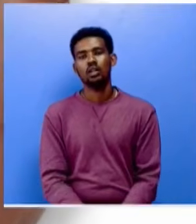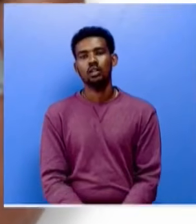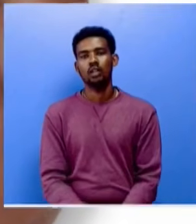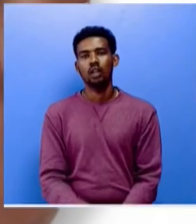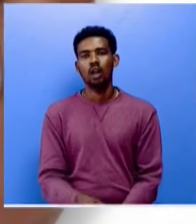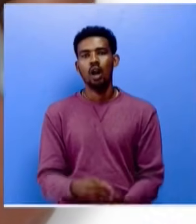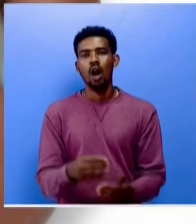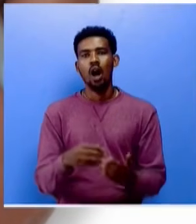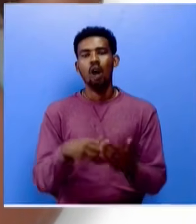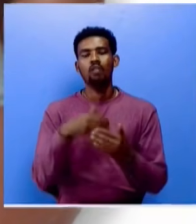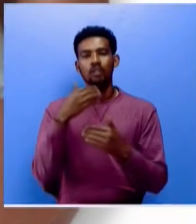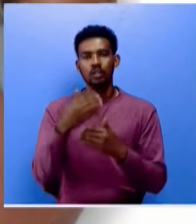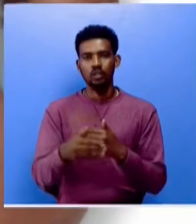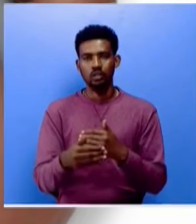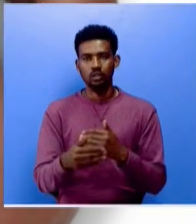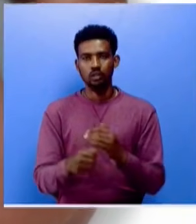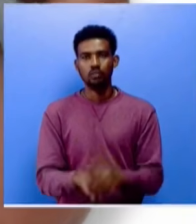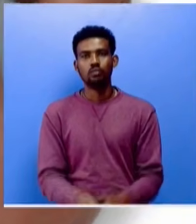after